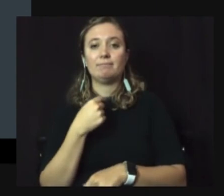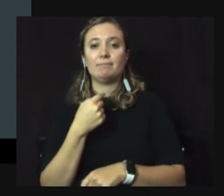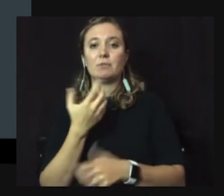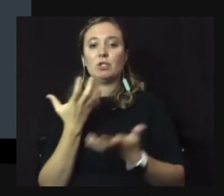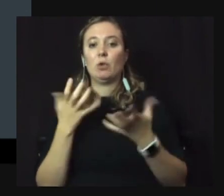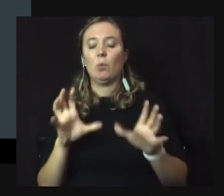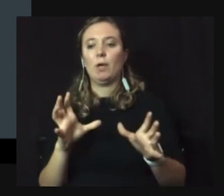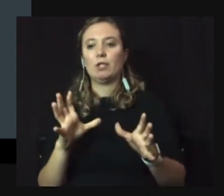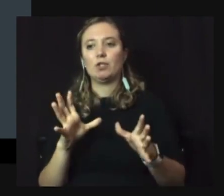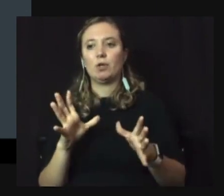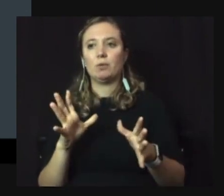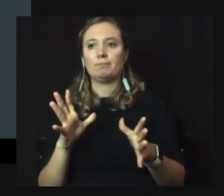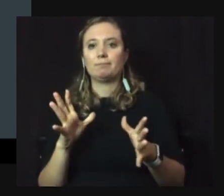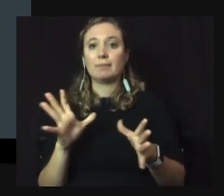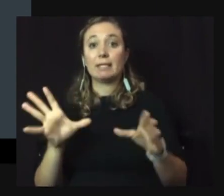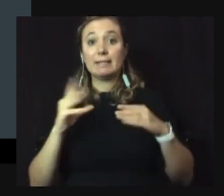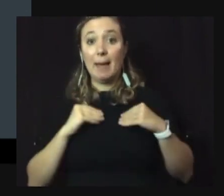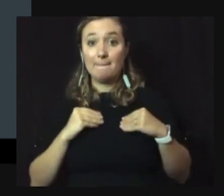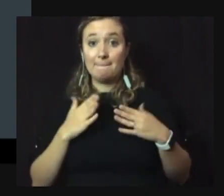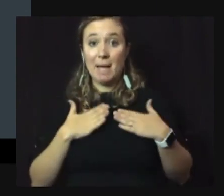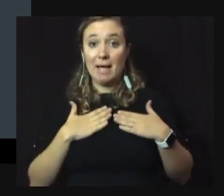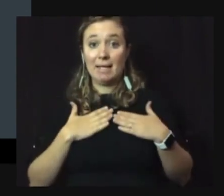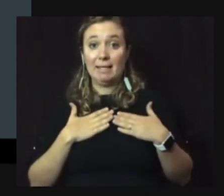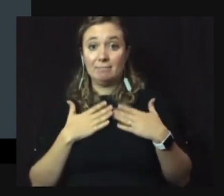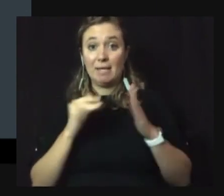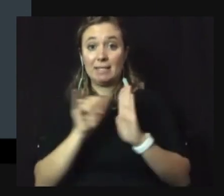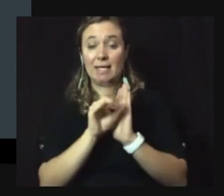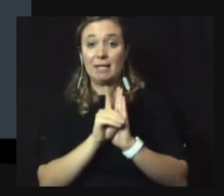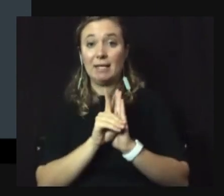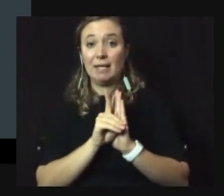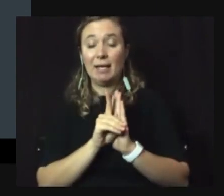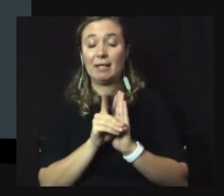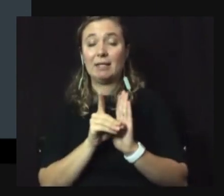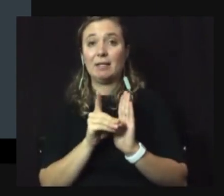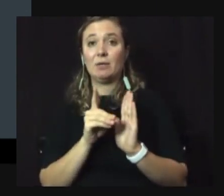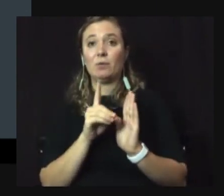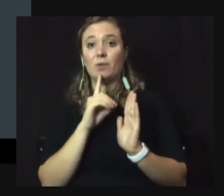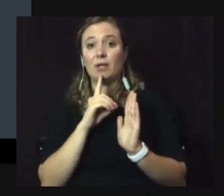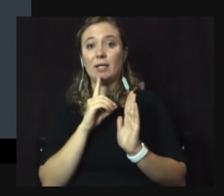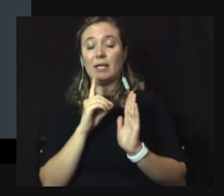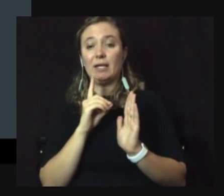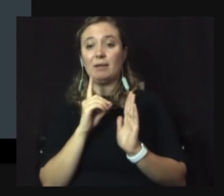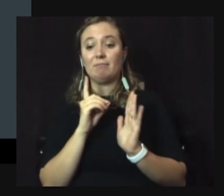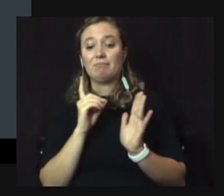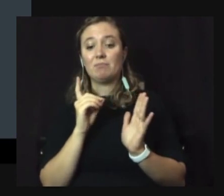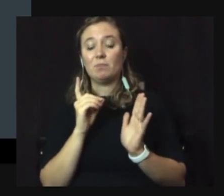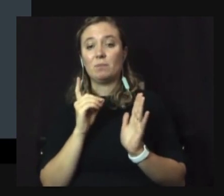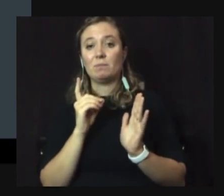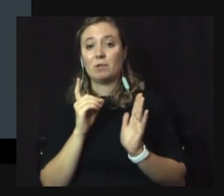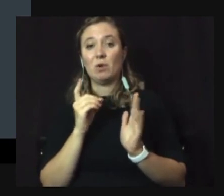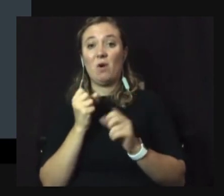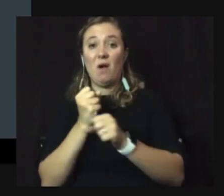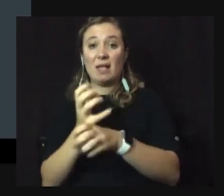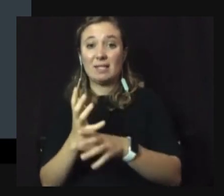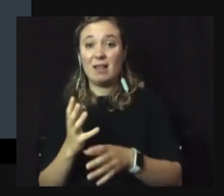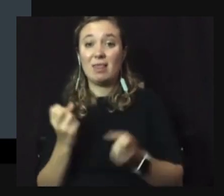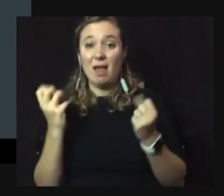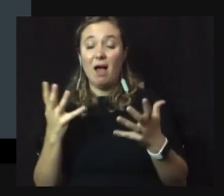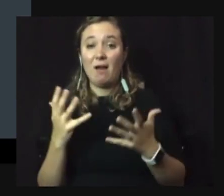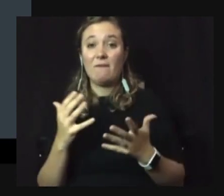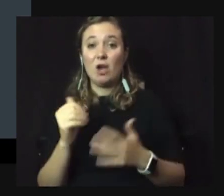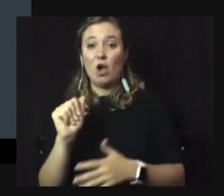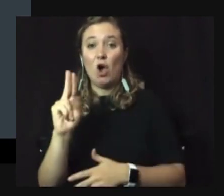and all it did was leave me with a whole lot of autoimmune disorders. Because what